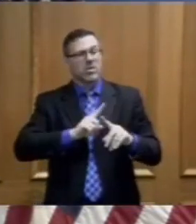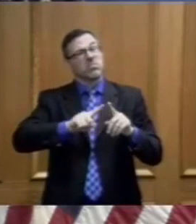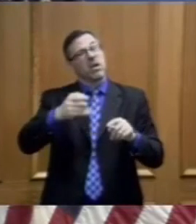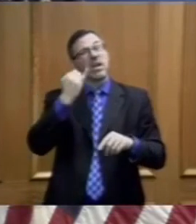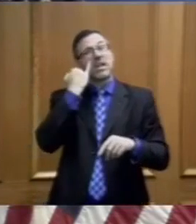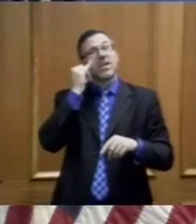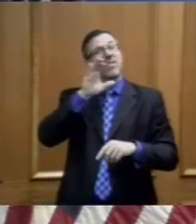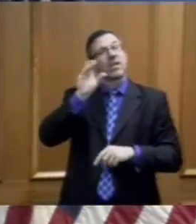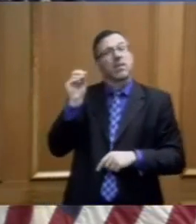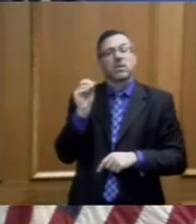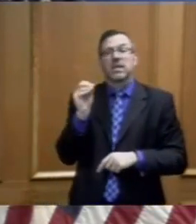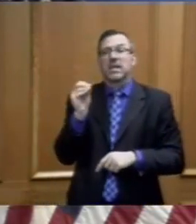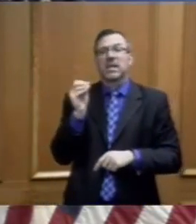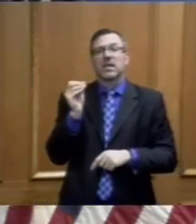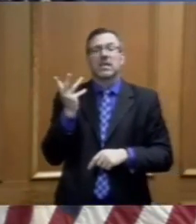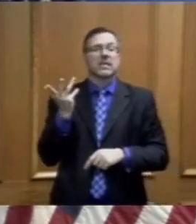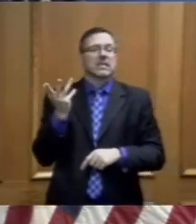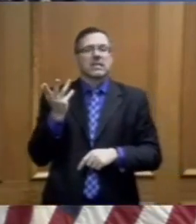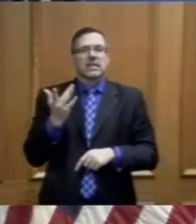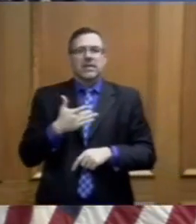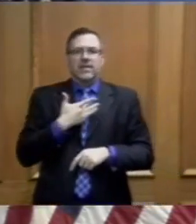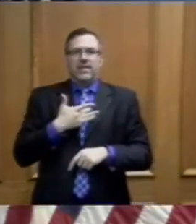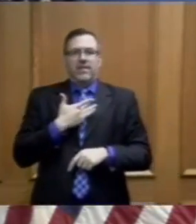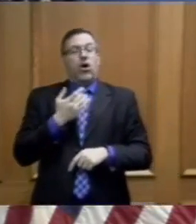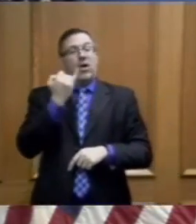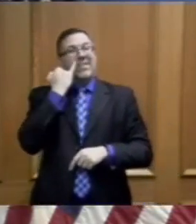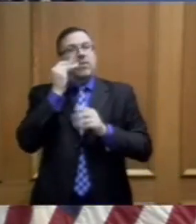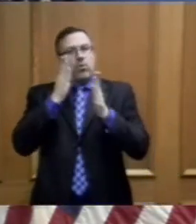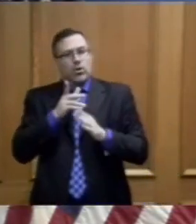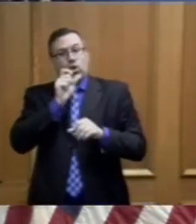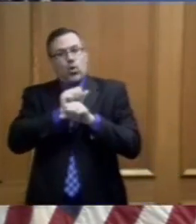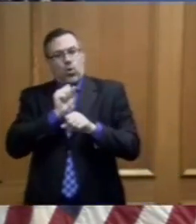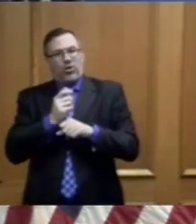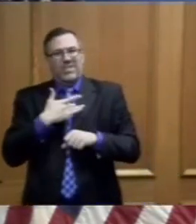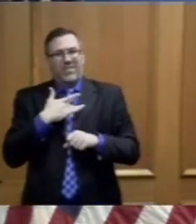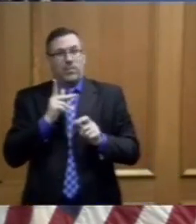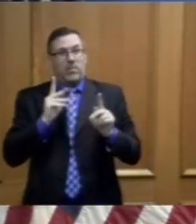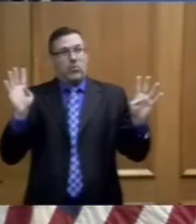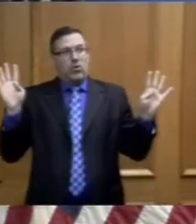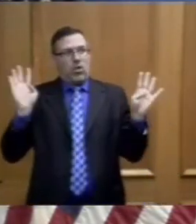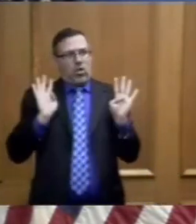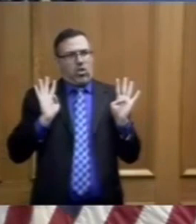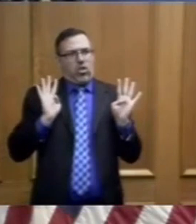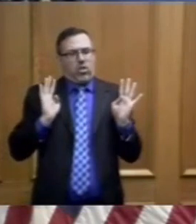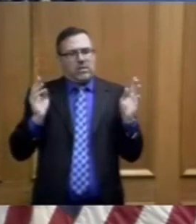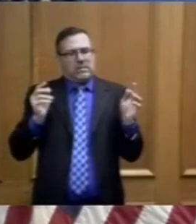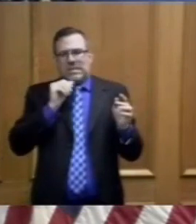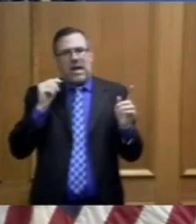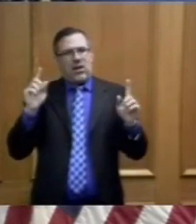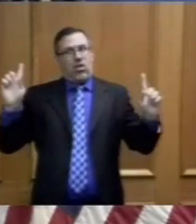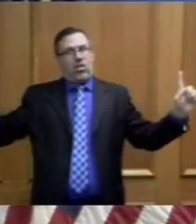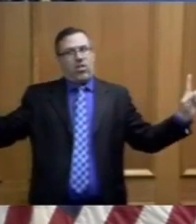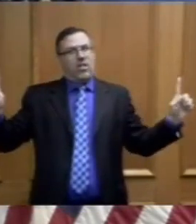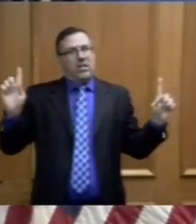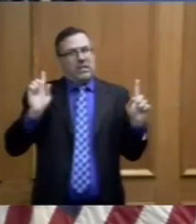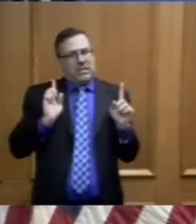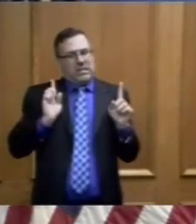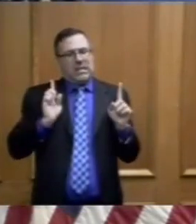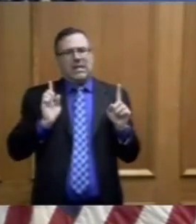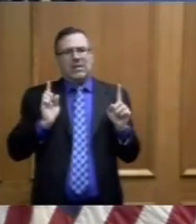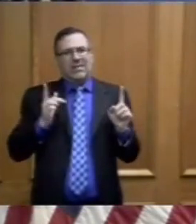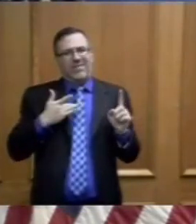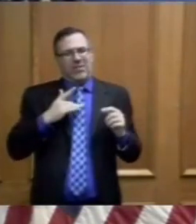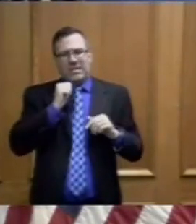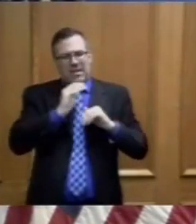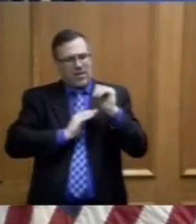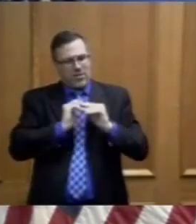employee feels like that they're not in a safe environment for whatever reason, they certainly ought to talk to their employer about that and then take